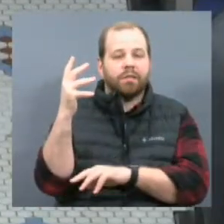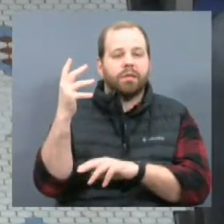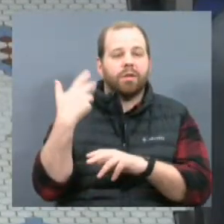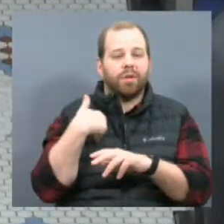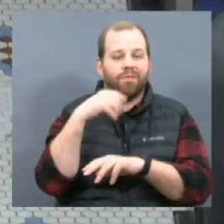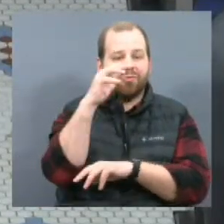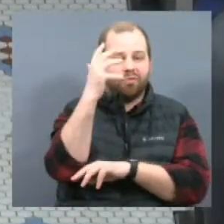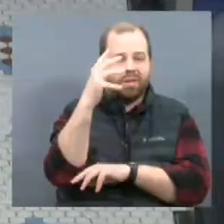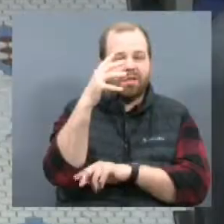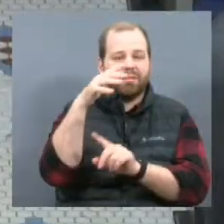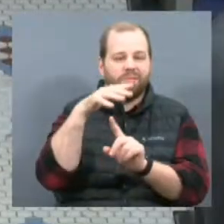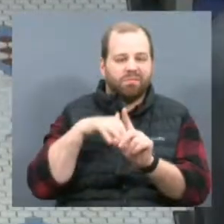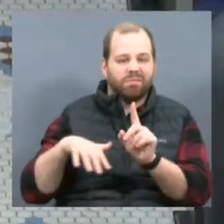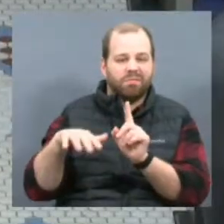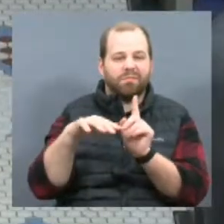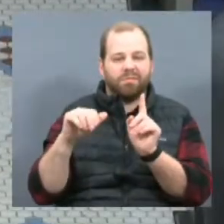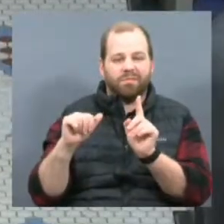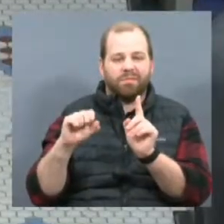them with asphalt, they're not going to live.